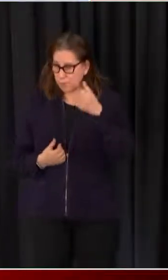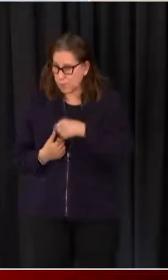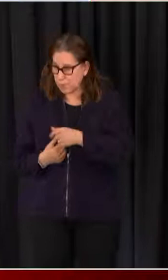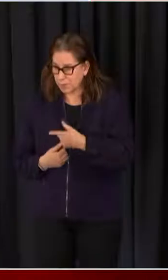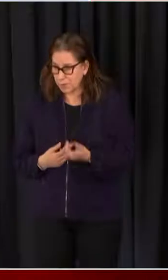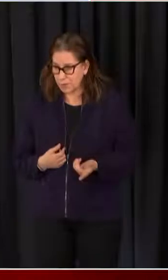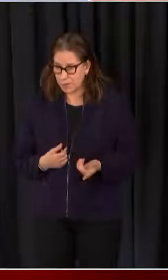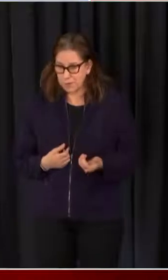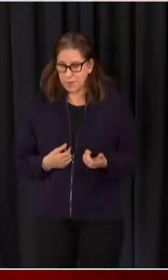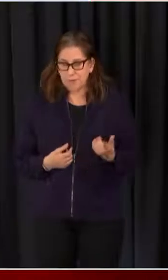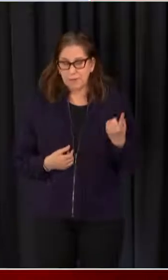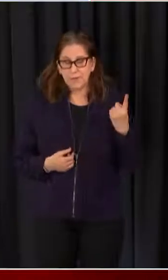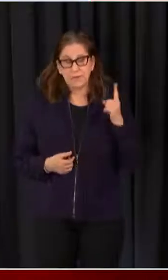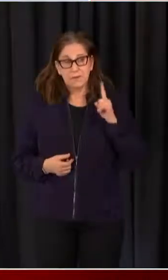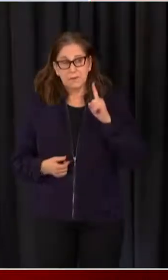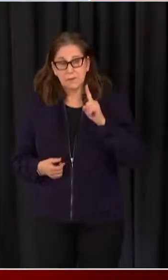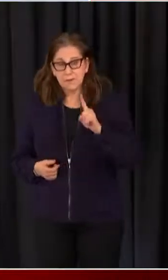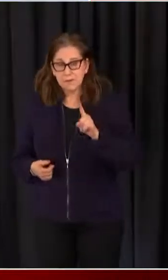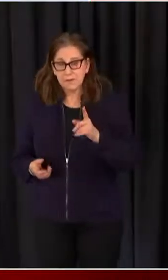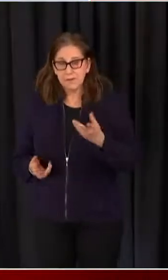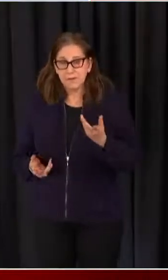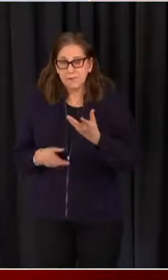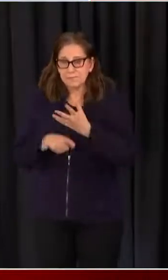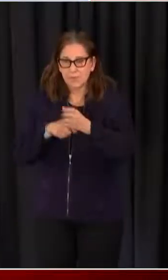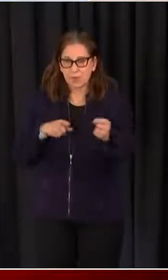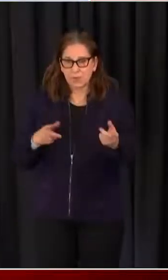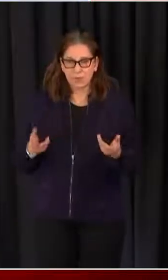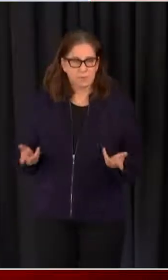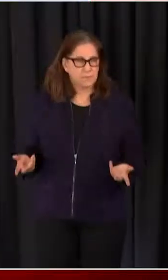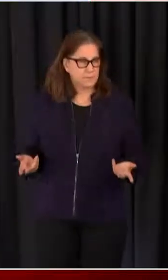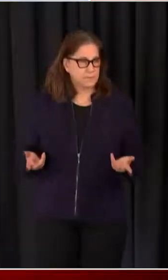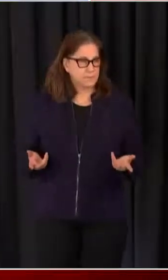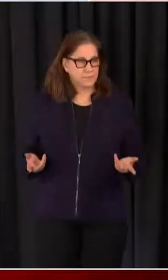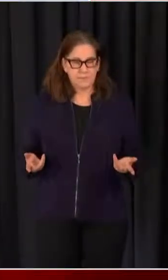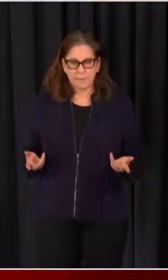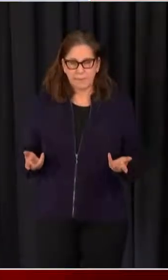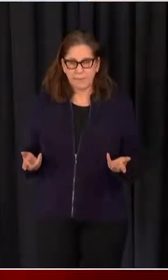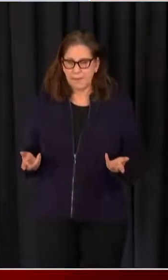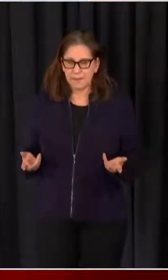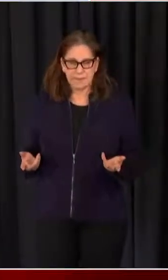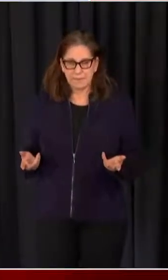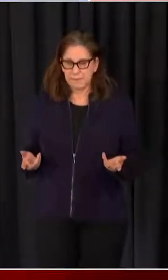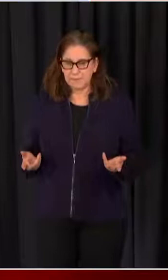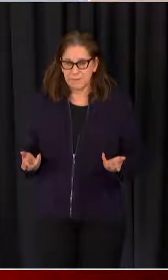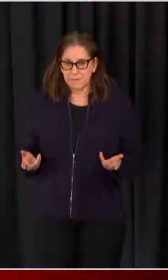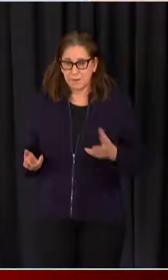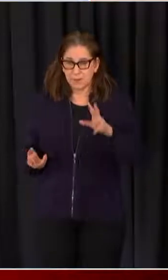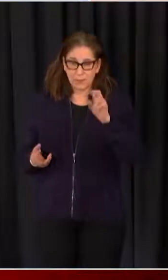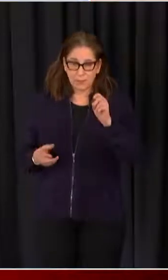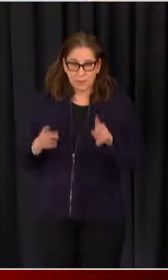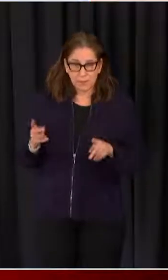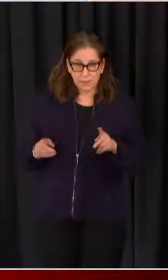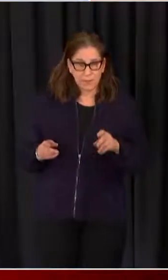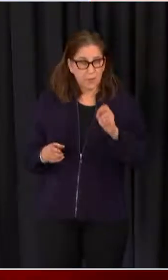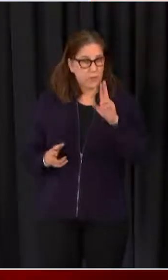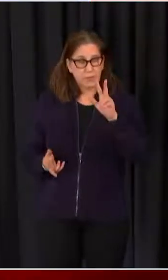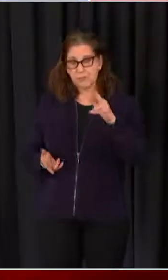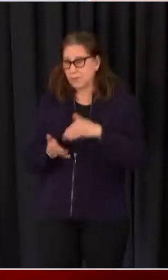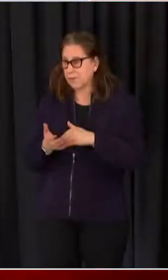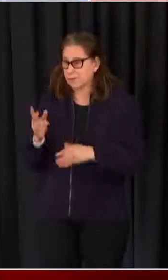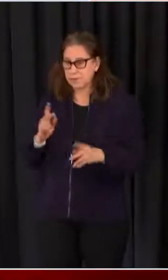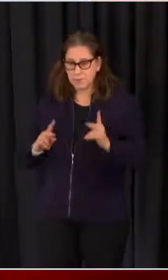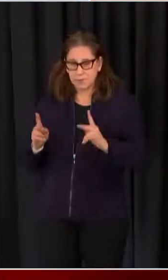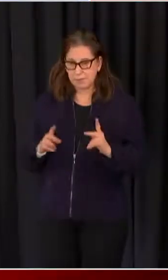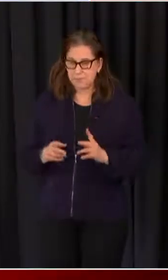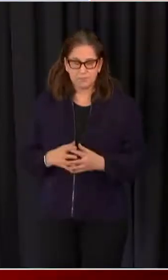out of vaccine. So scheduling in advance, whether you're scheduling in a place where 30 people are going to be vaccinated that day or 3,000 people